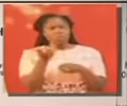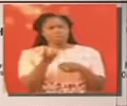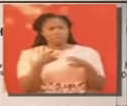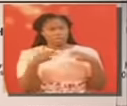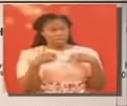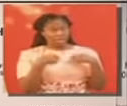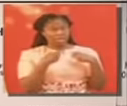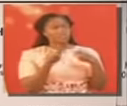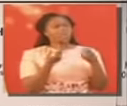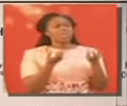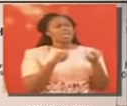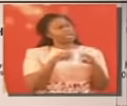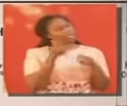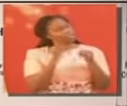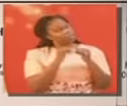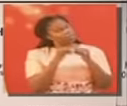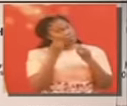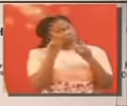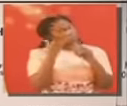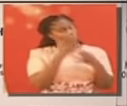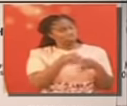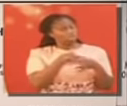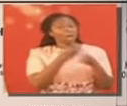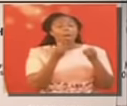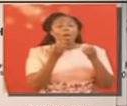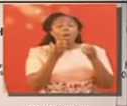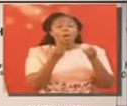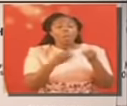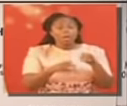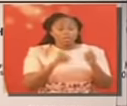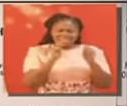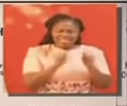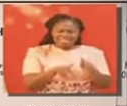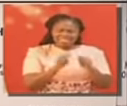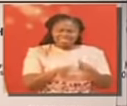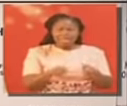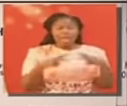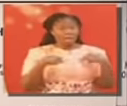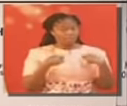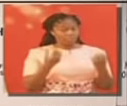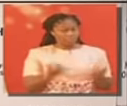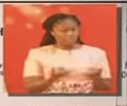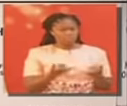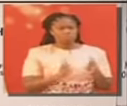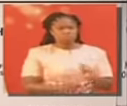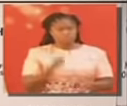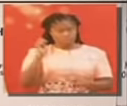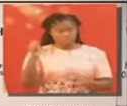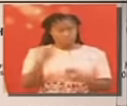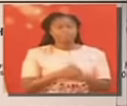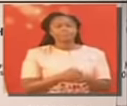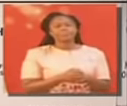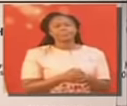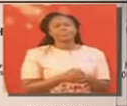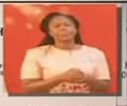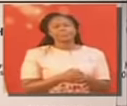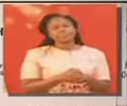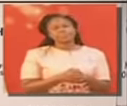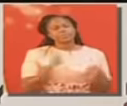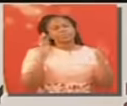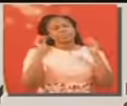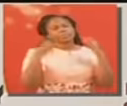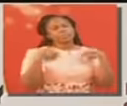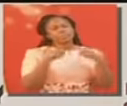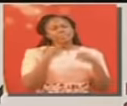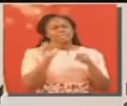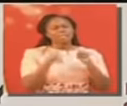test kits we have in the country in terms of the BGI and the Abbotts and that sort of thing. Thanks. So I have that for